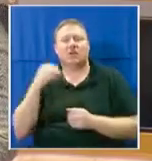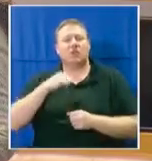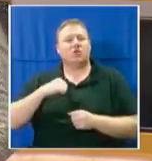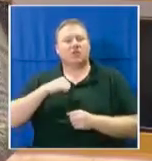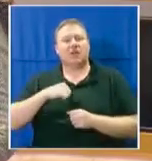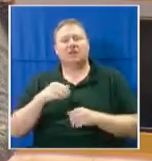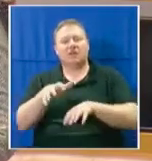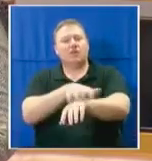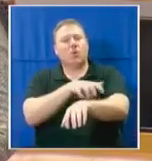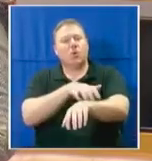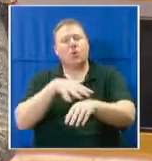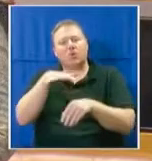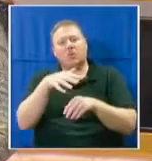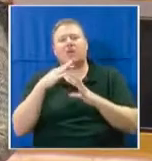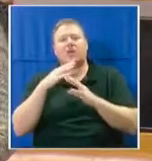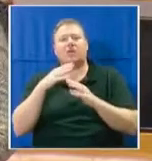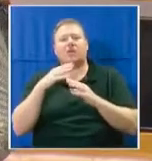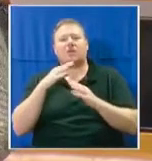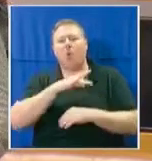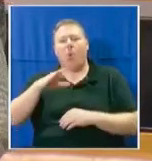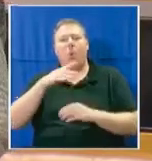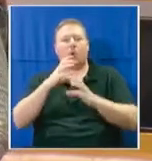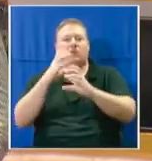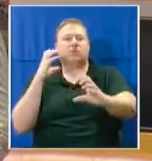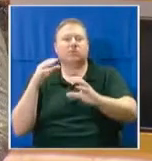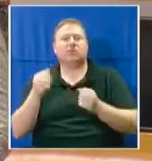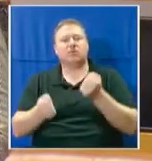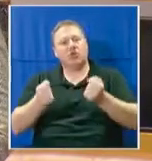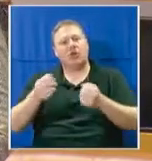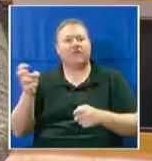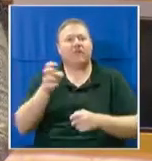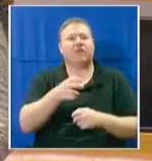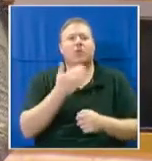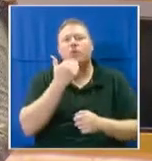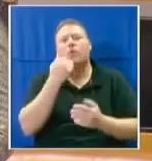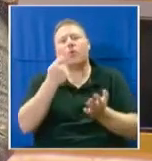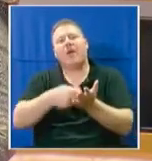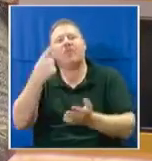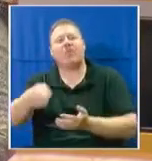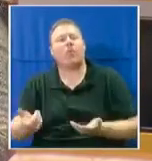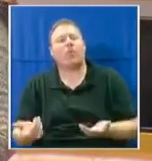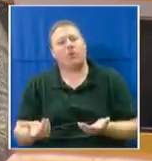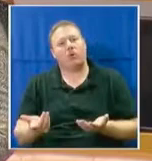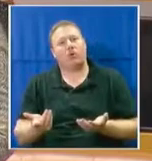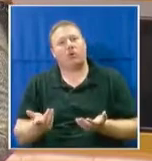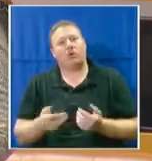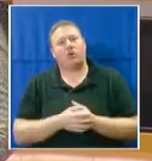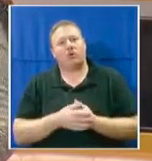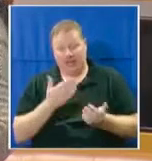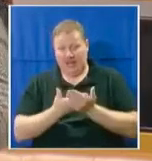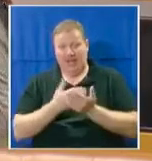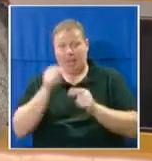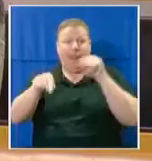rural space with tankers, who pays for that water? So we can blame the